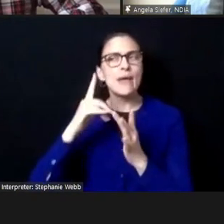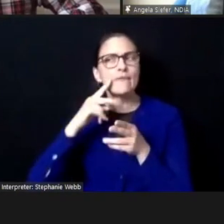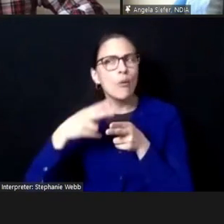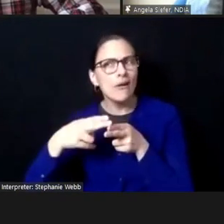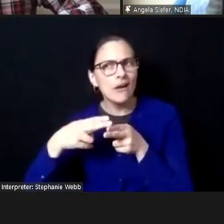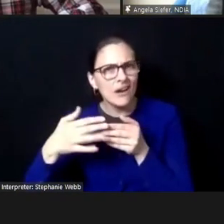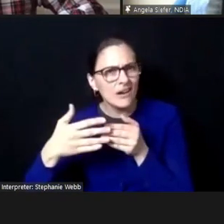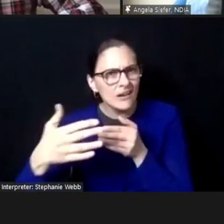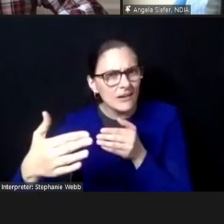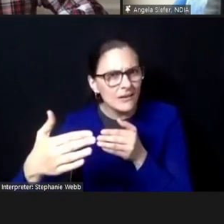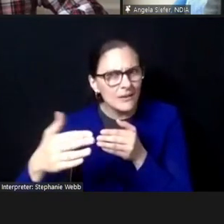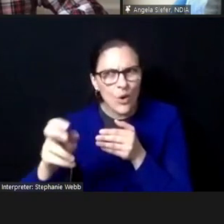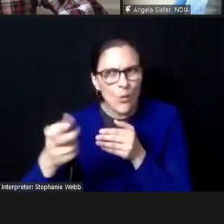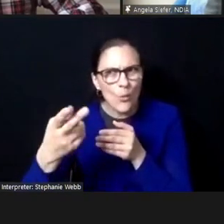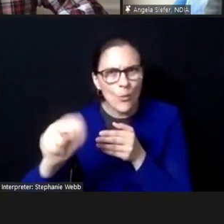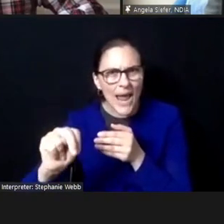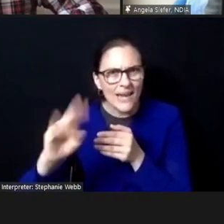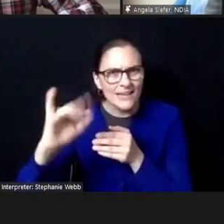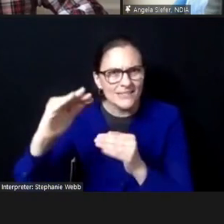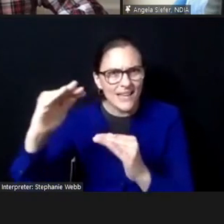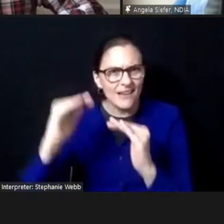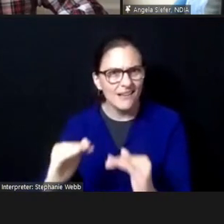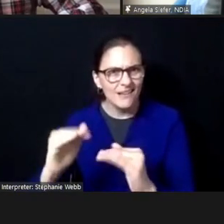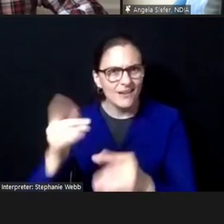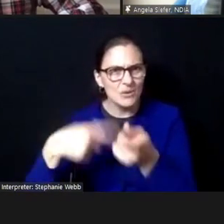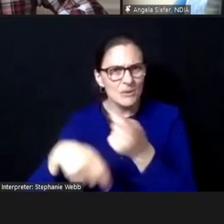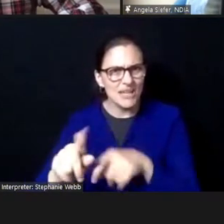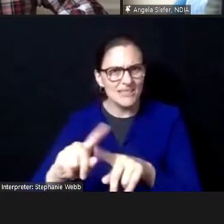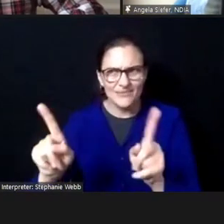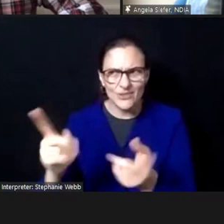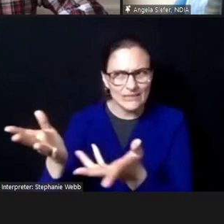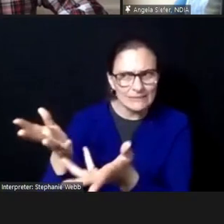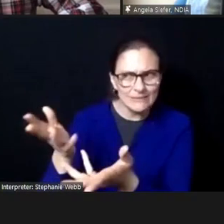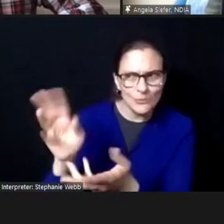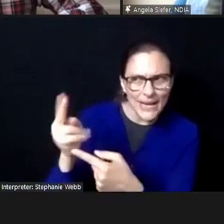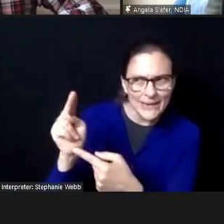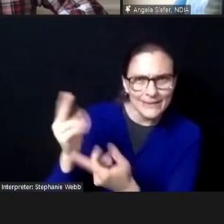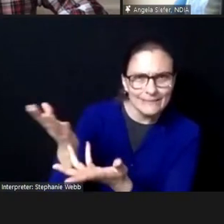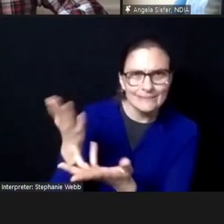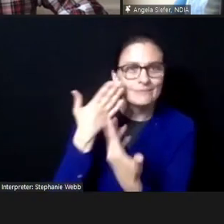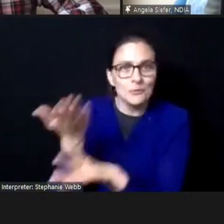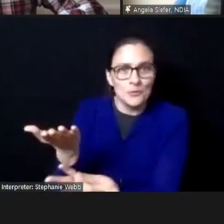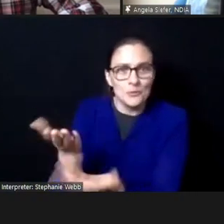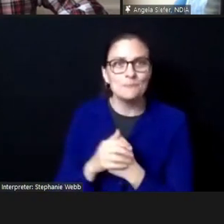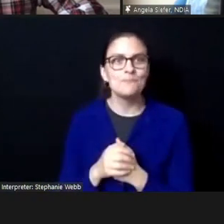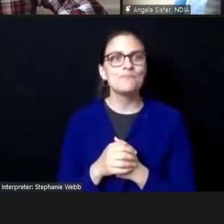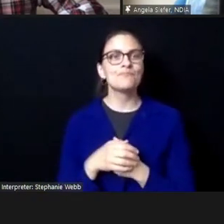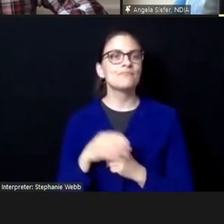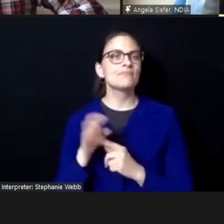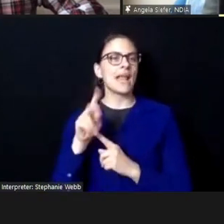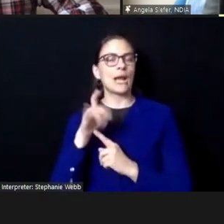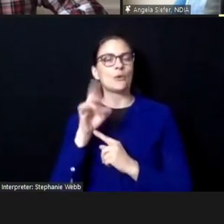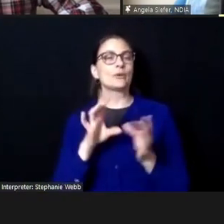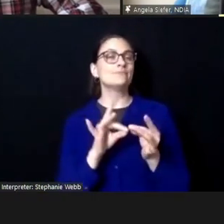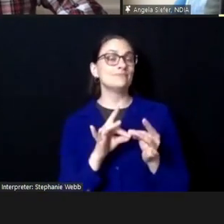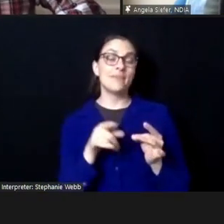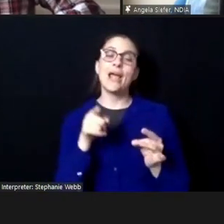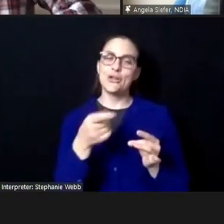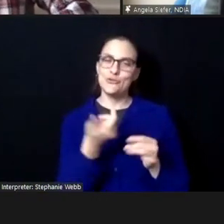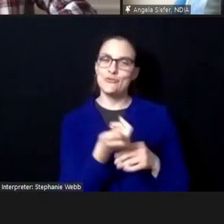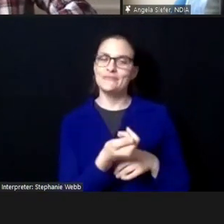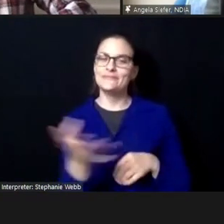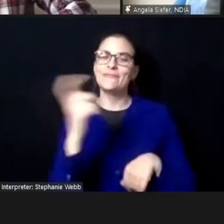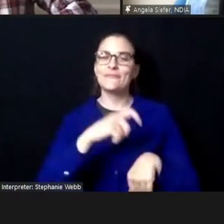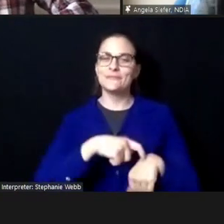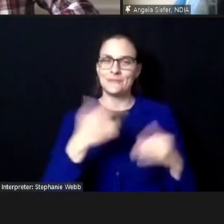on another theme that we've heard a number of times, both today and in questions that have been sent in advance of it, today's hearing, and